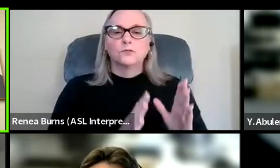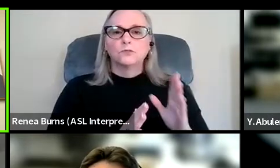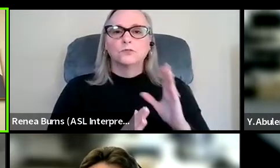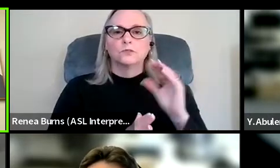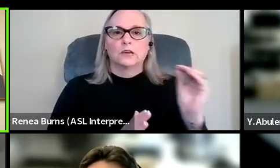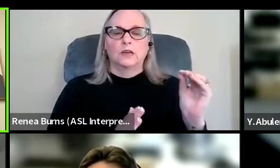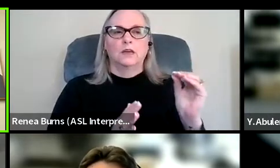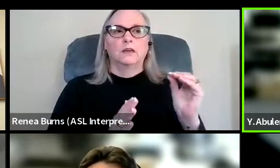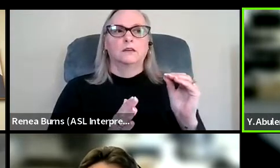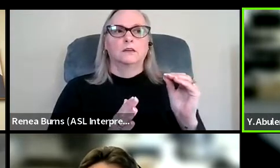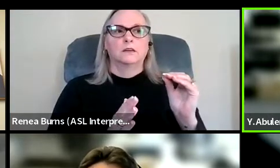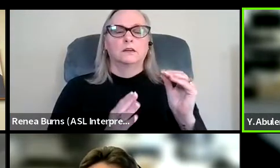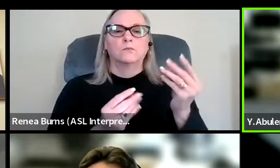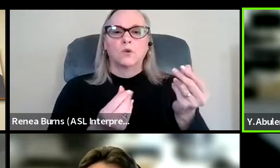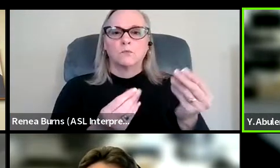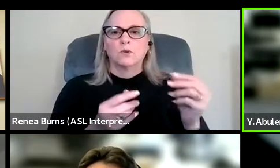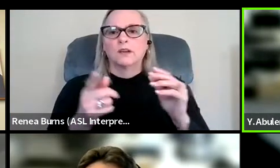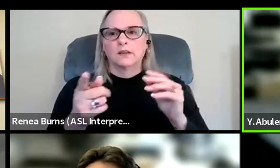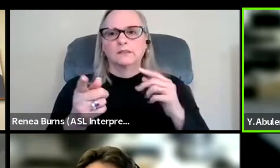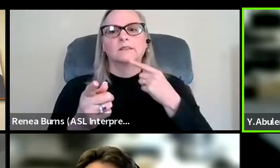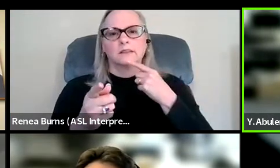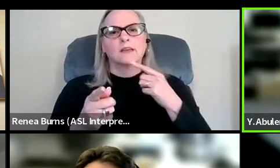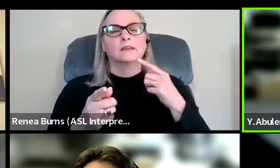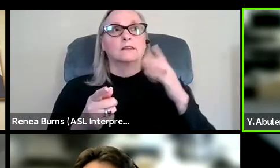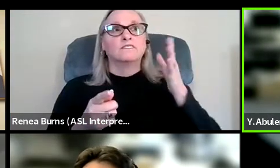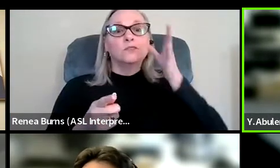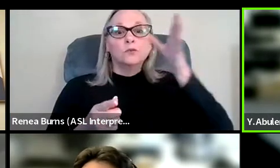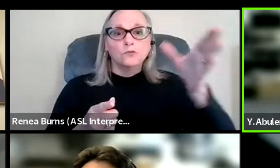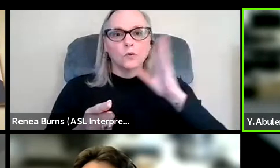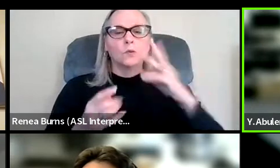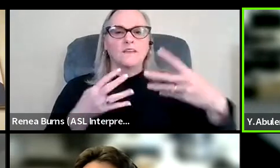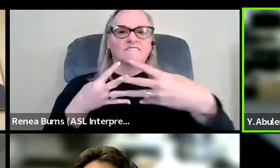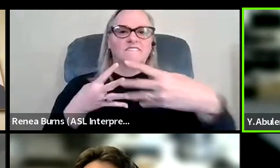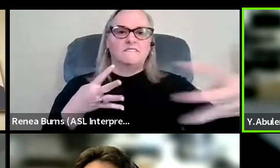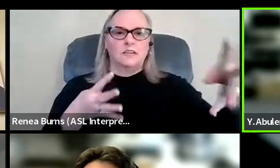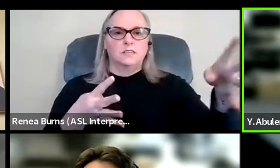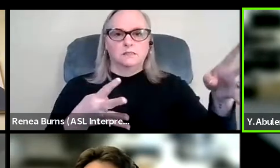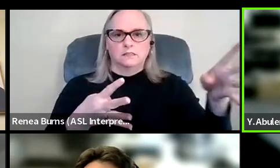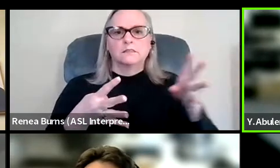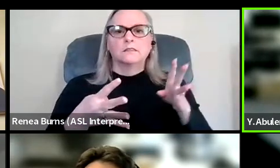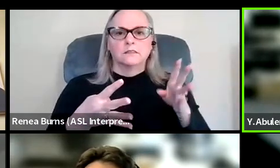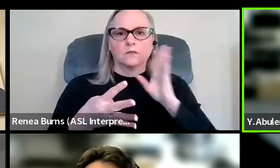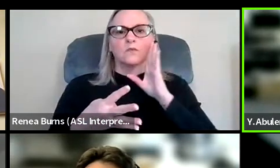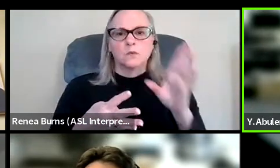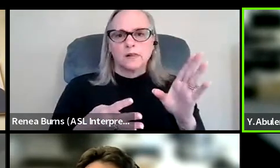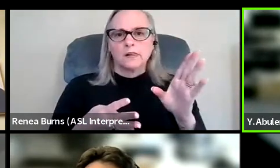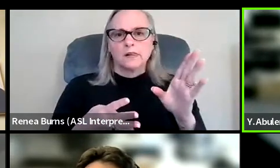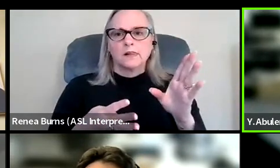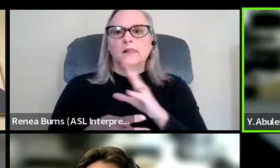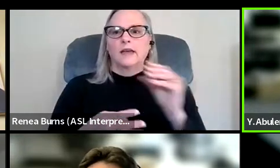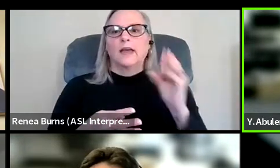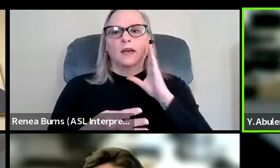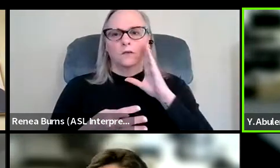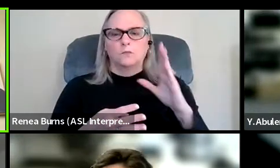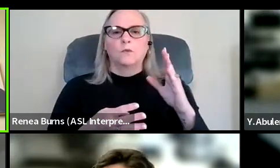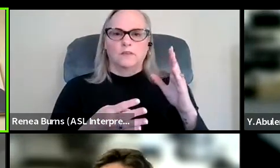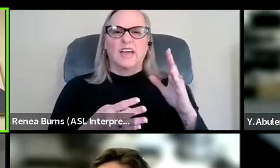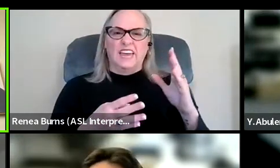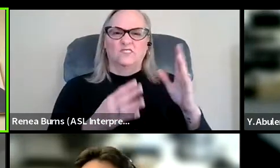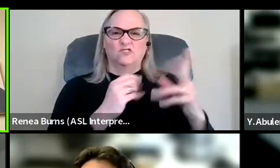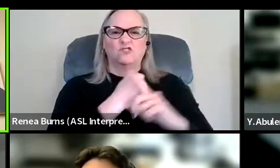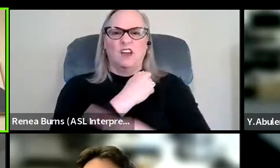go. It'll eventually be fenced in. Fenced in. Yeah, it'll eventually be fenced in, and it'll house a trash enclosure within there.